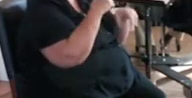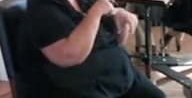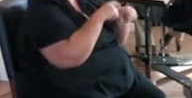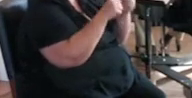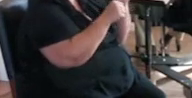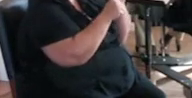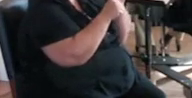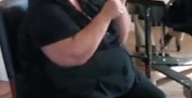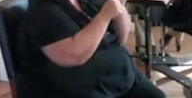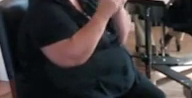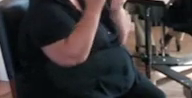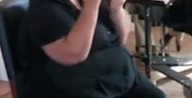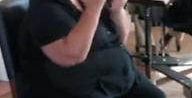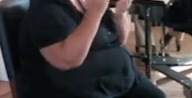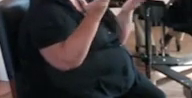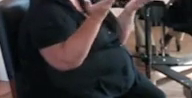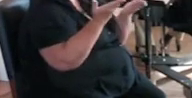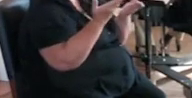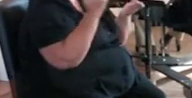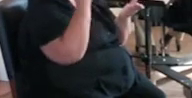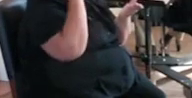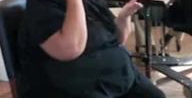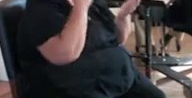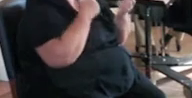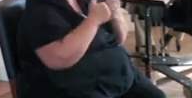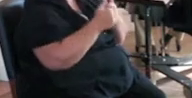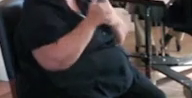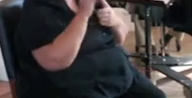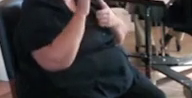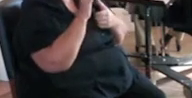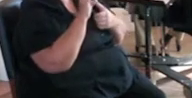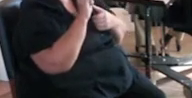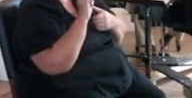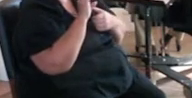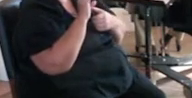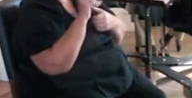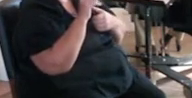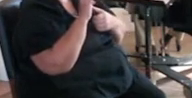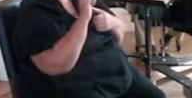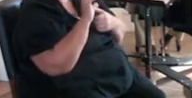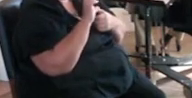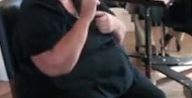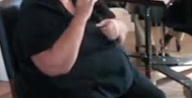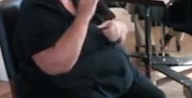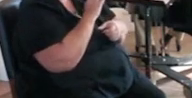here. If she passes her ecclesiastical council, she'll be